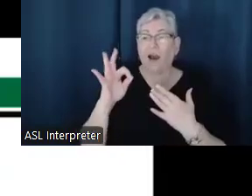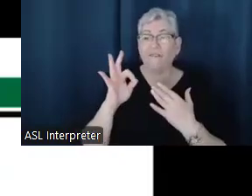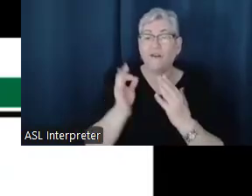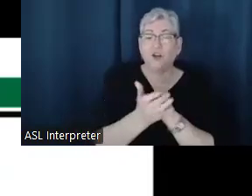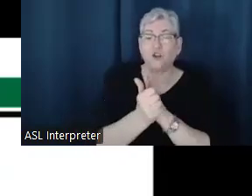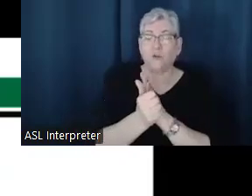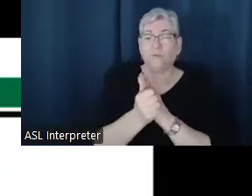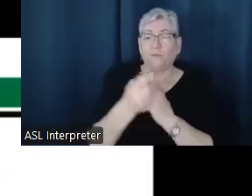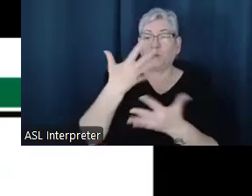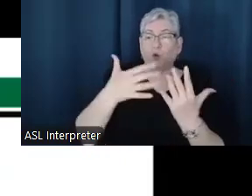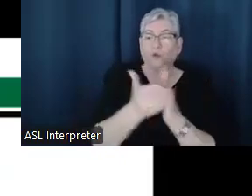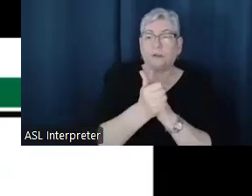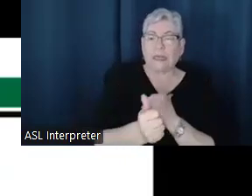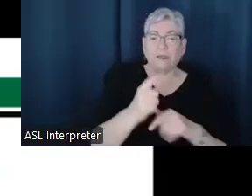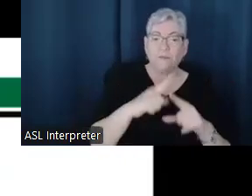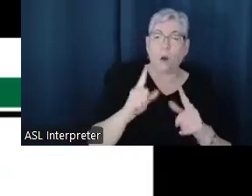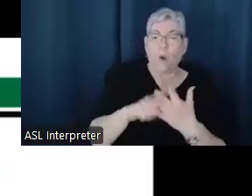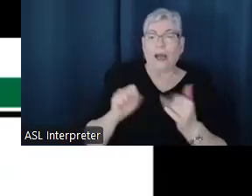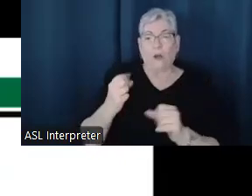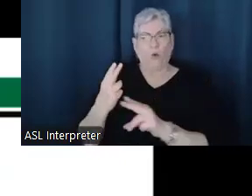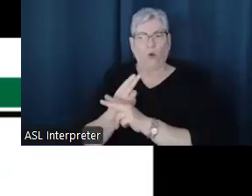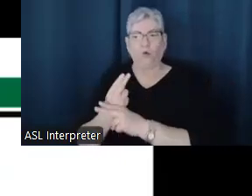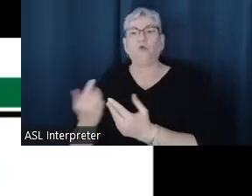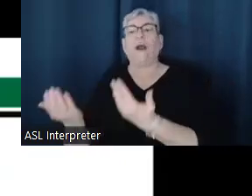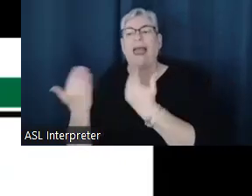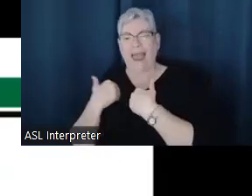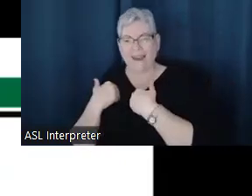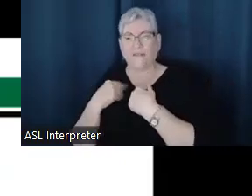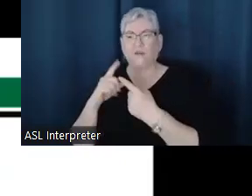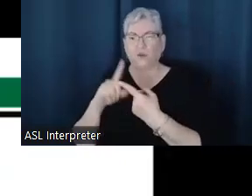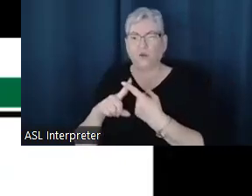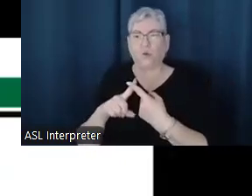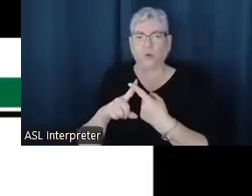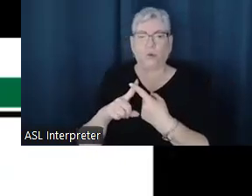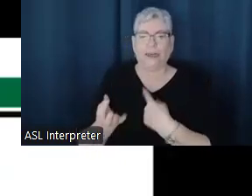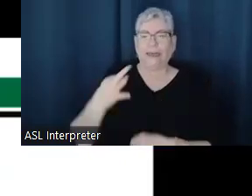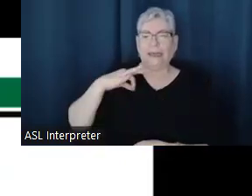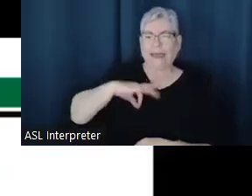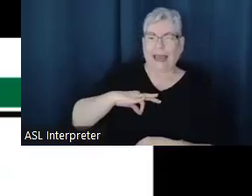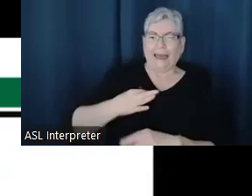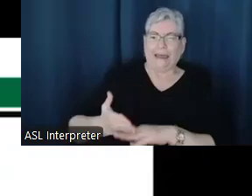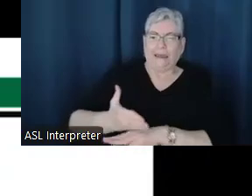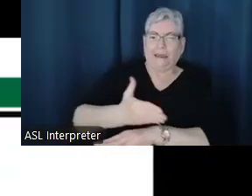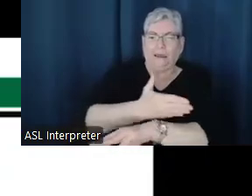to utilize the skills that youth do have in order to gain and build on those